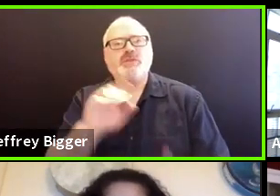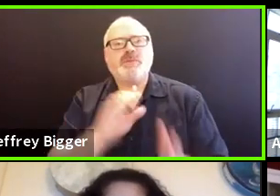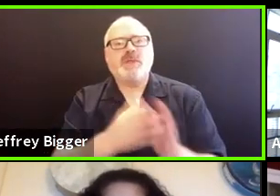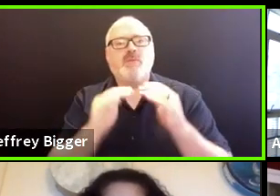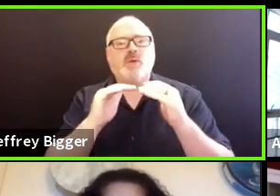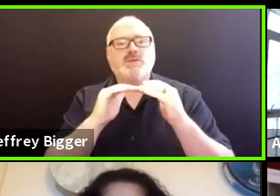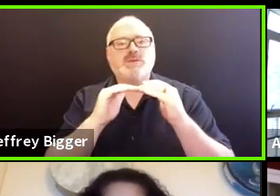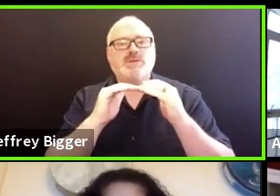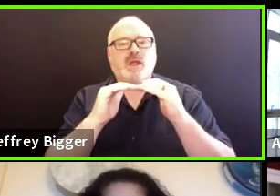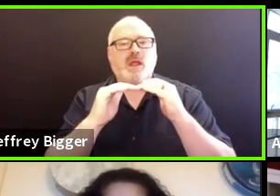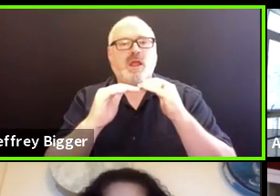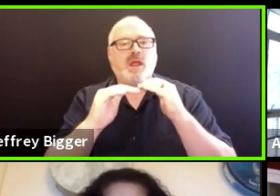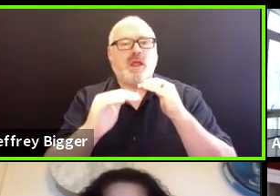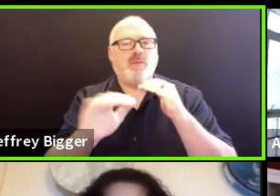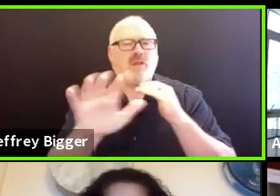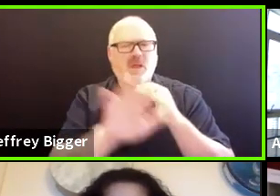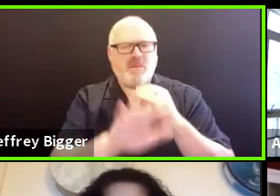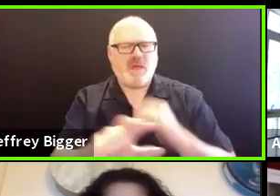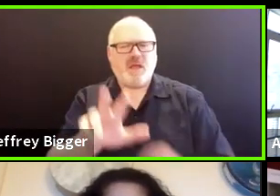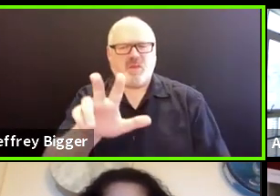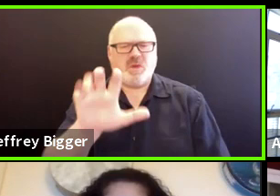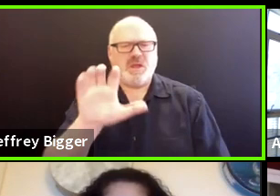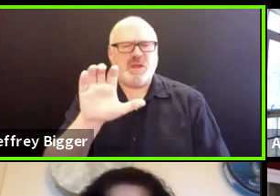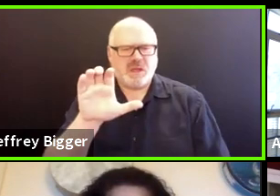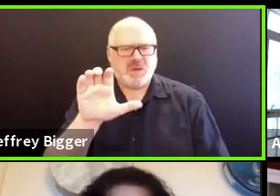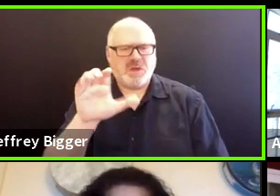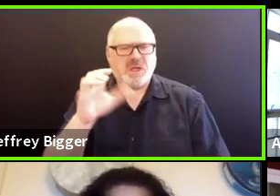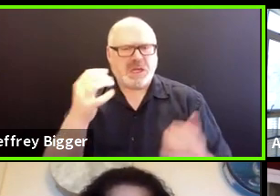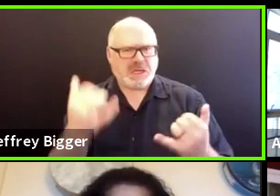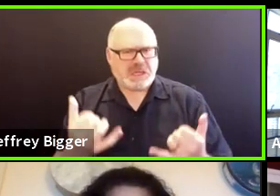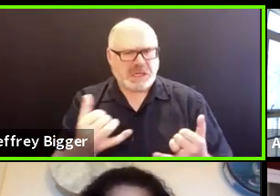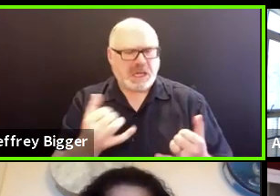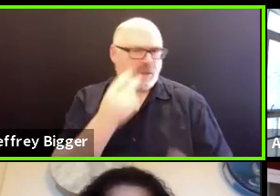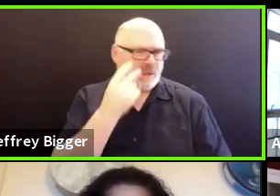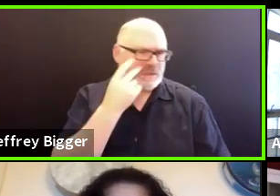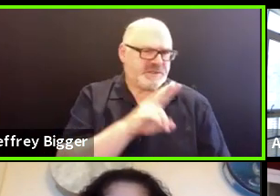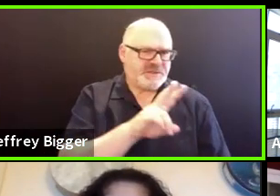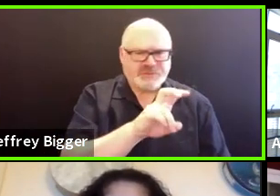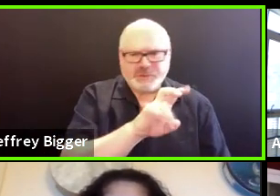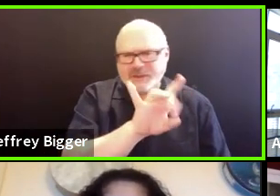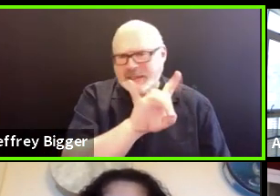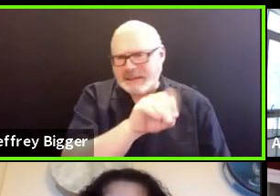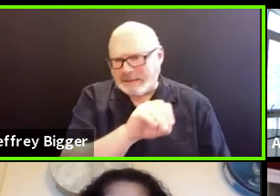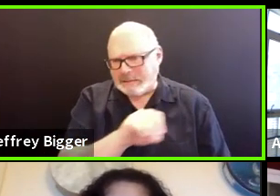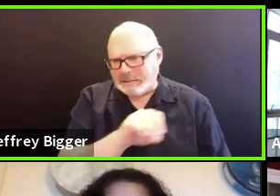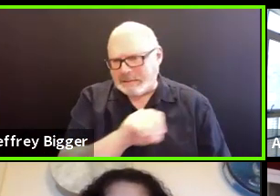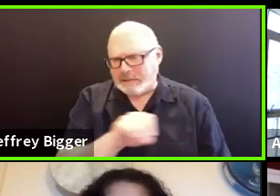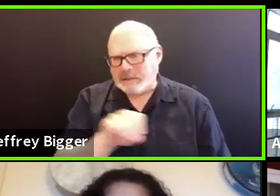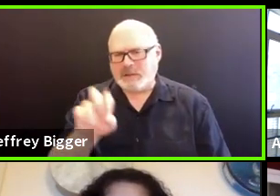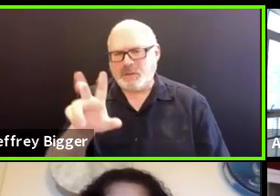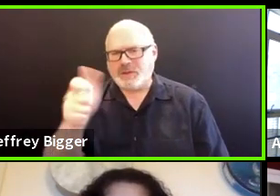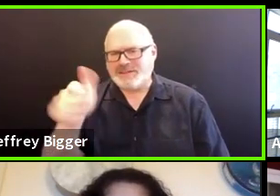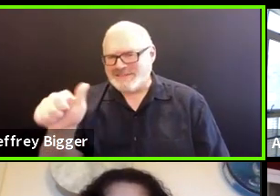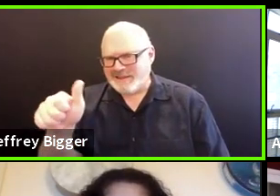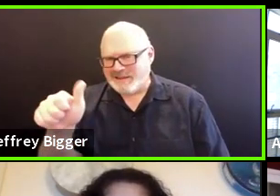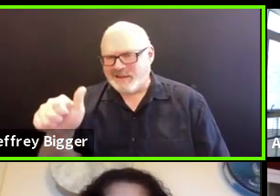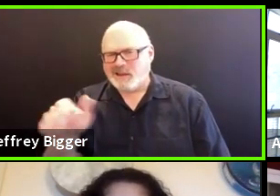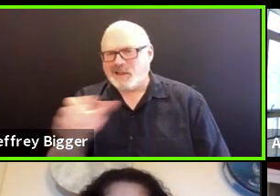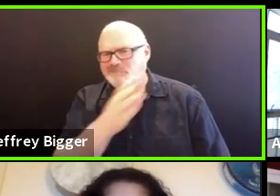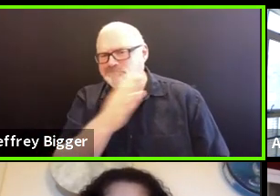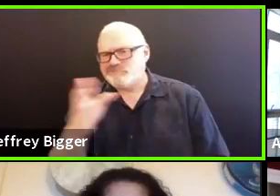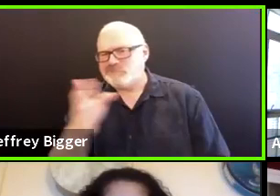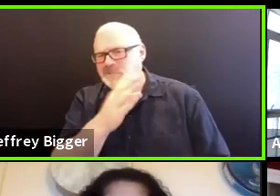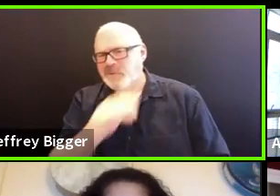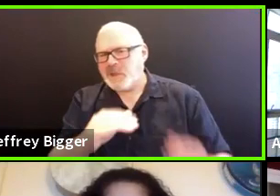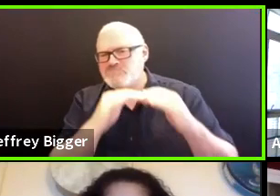at about 300. It's bounced between 280 and 310 pretty consistently. So we